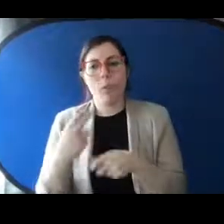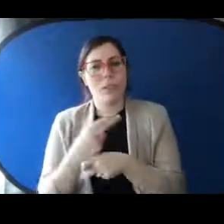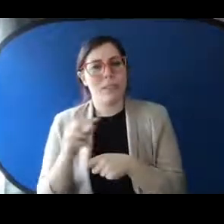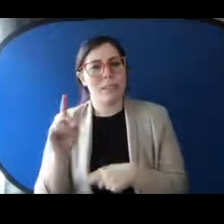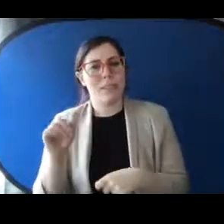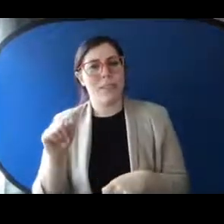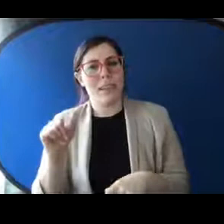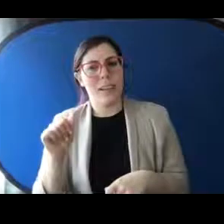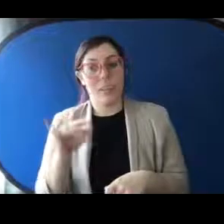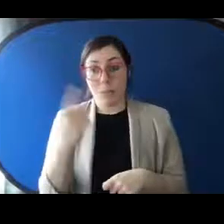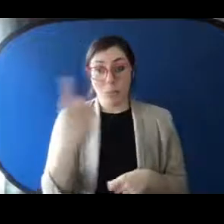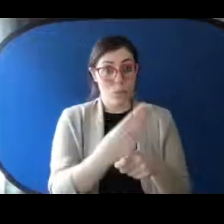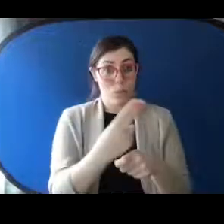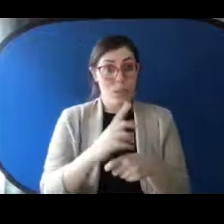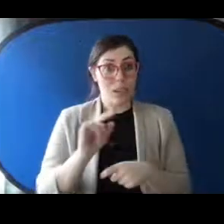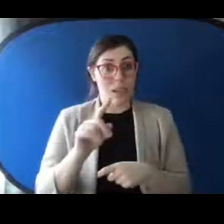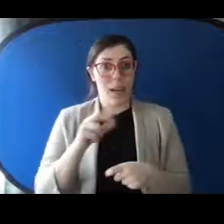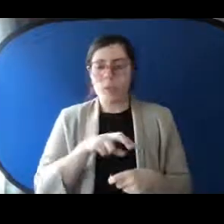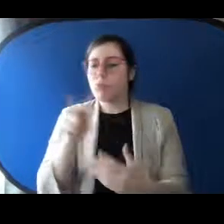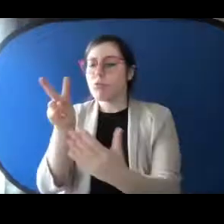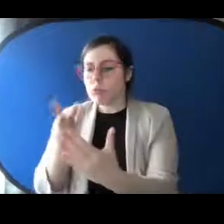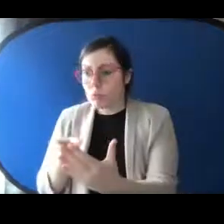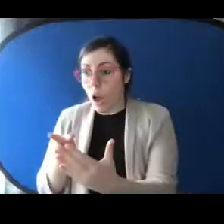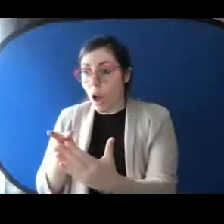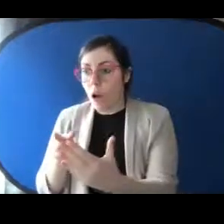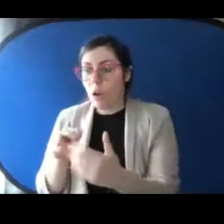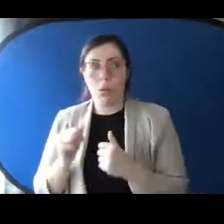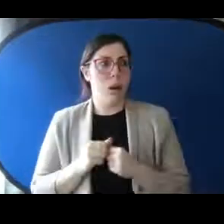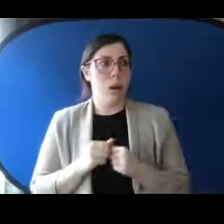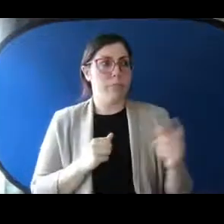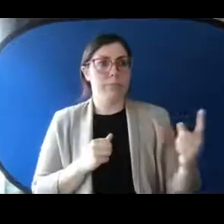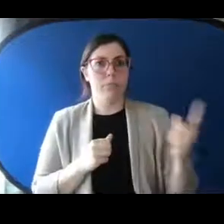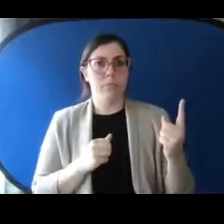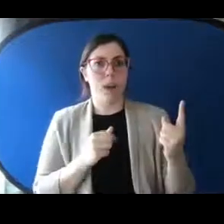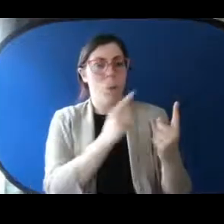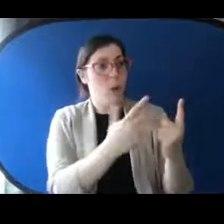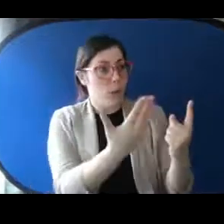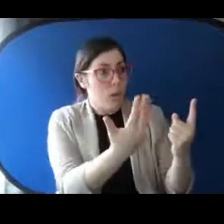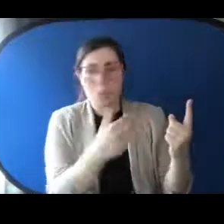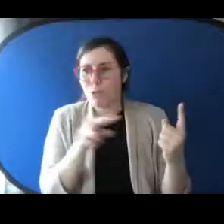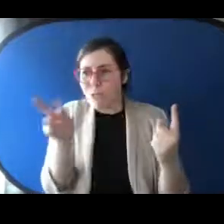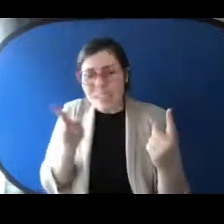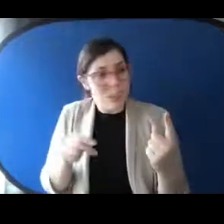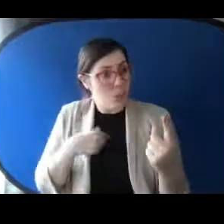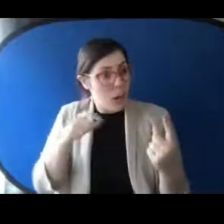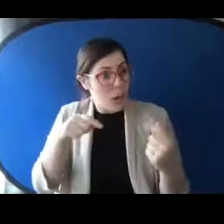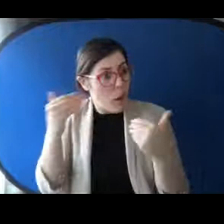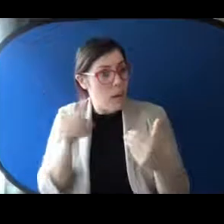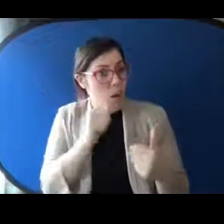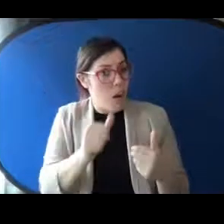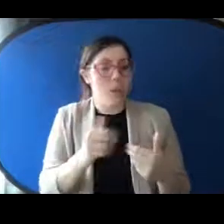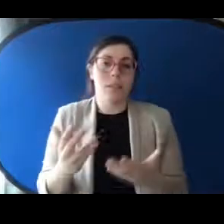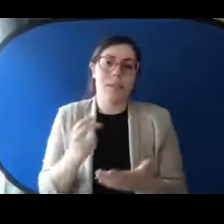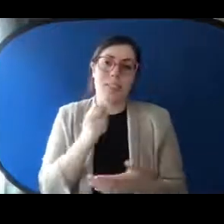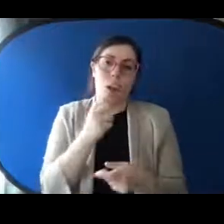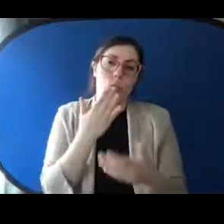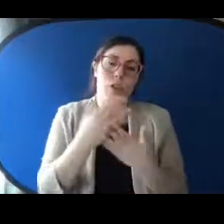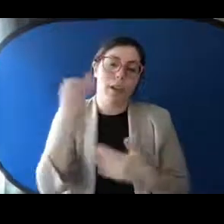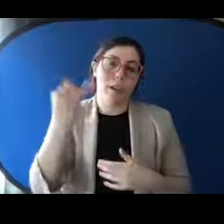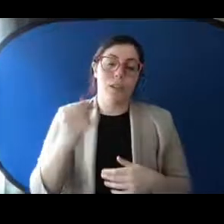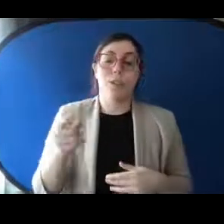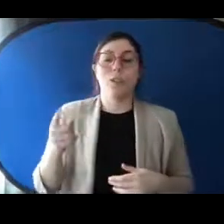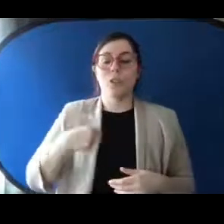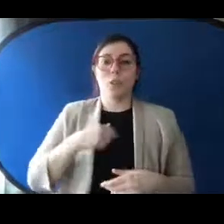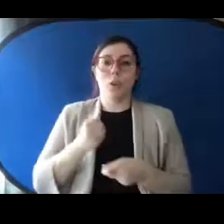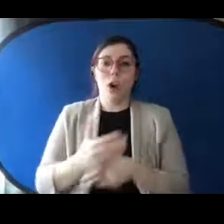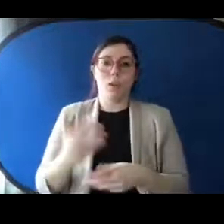our data has to read this and basically has to go get their lawyer and have their lawyer read it too, and that's not useful. Now, we actually made it worse for ourselves. If we